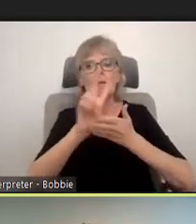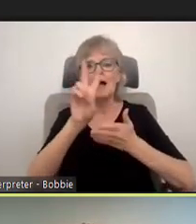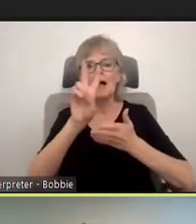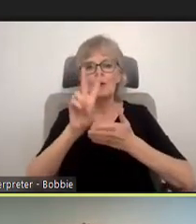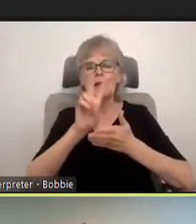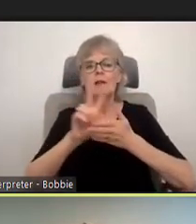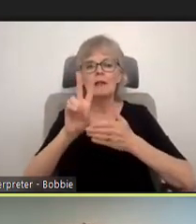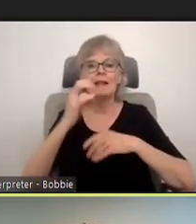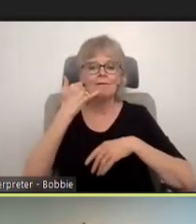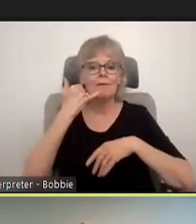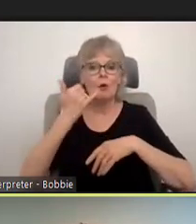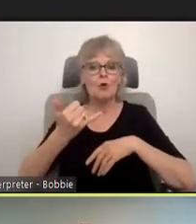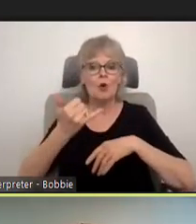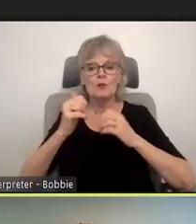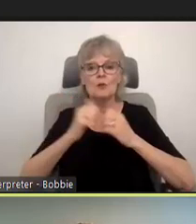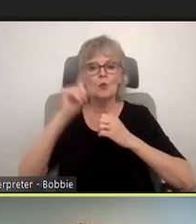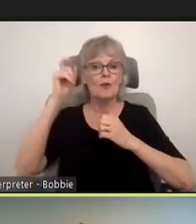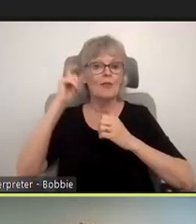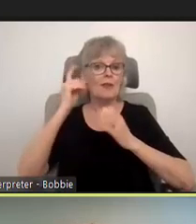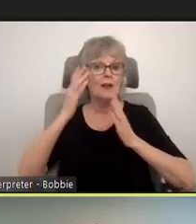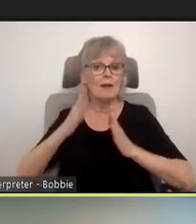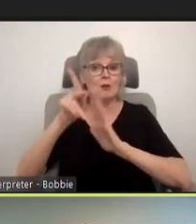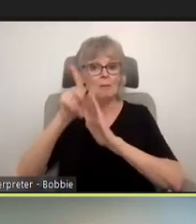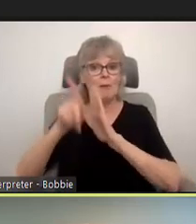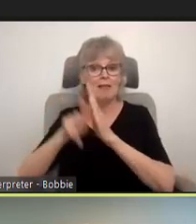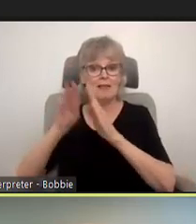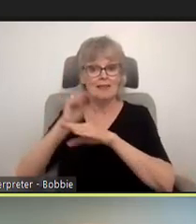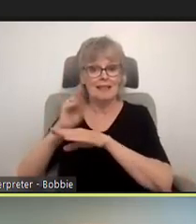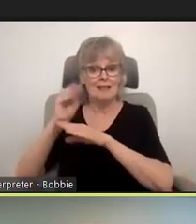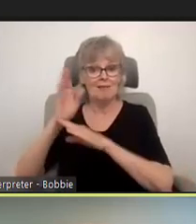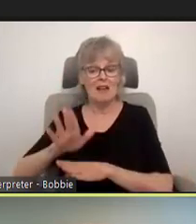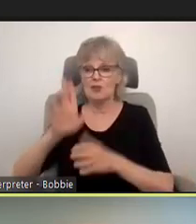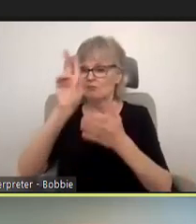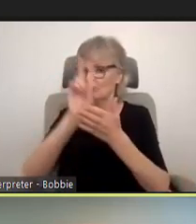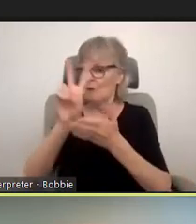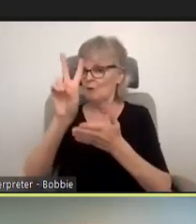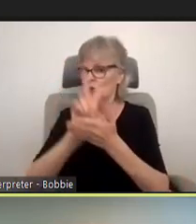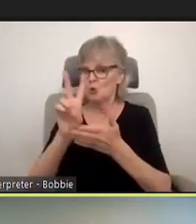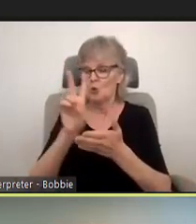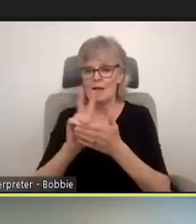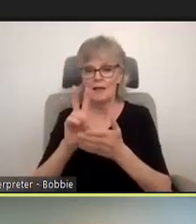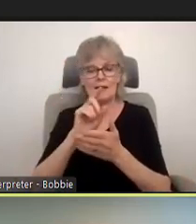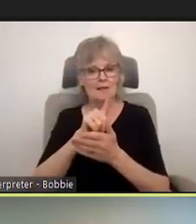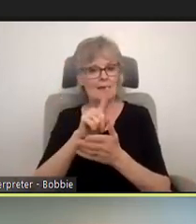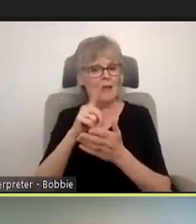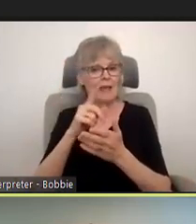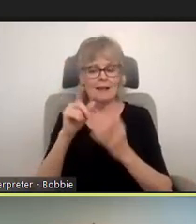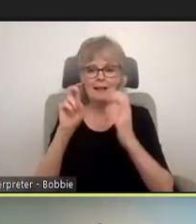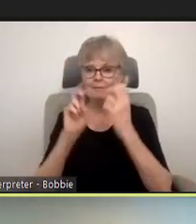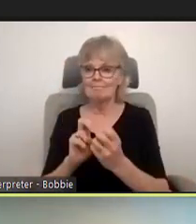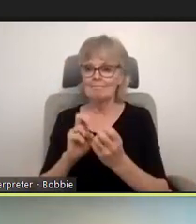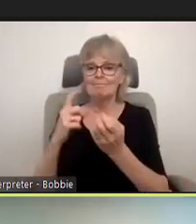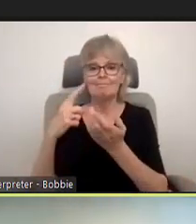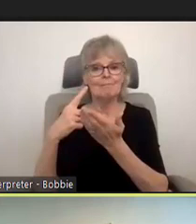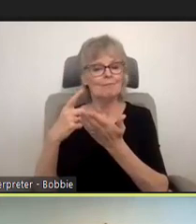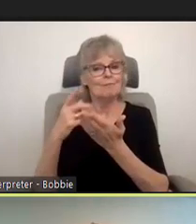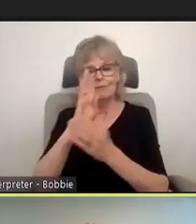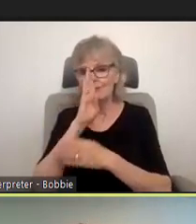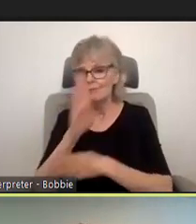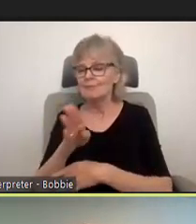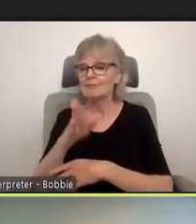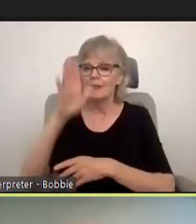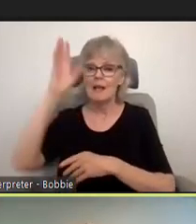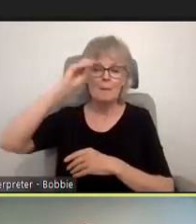calls with a governor's policy advisor. So every single 2 weeks, they get the chance to share their unfiltered, unvarnished opinions